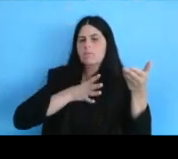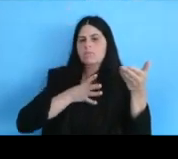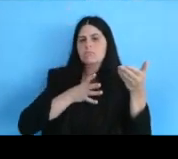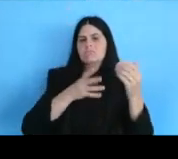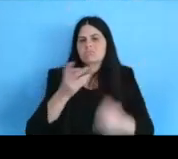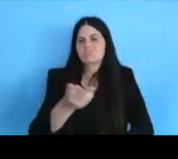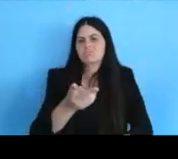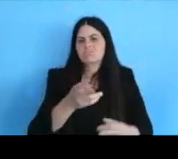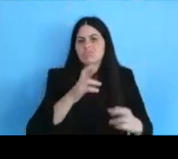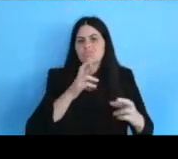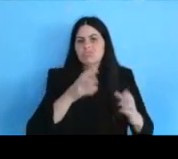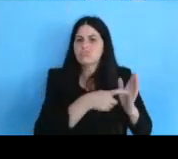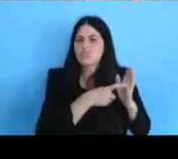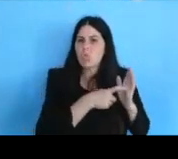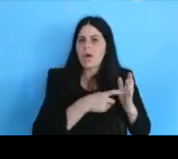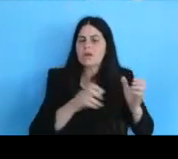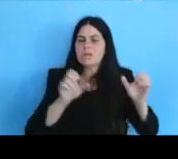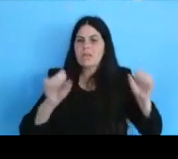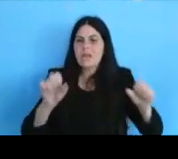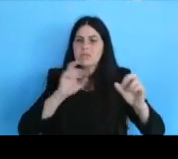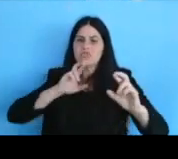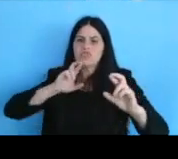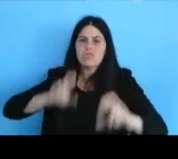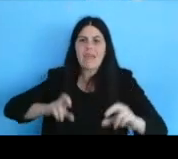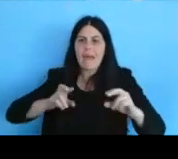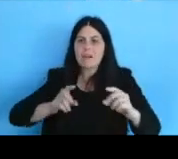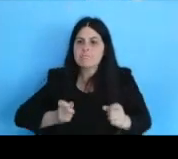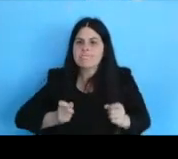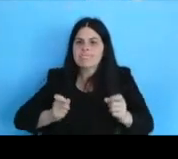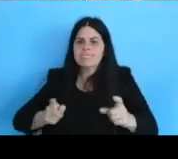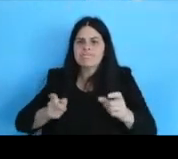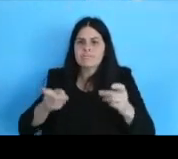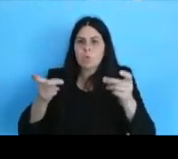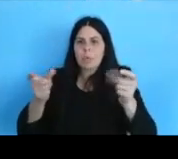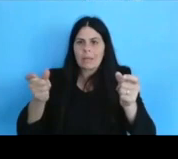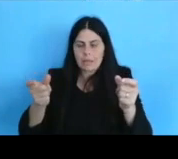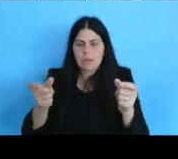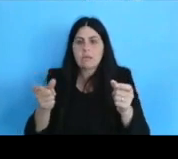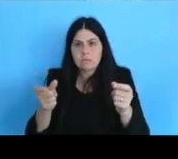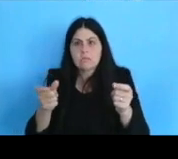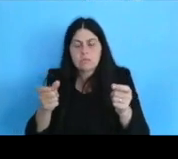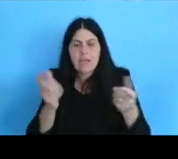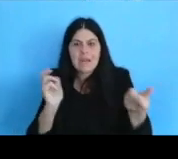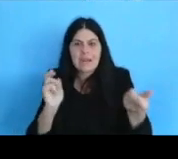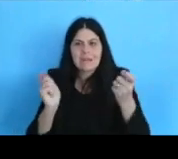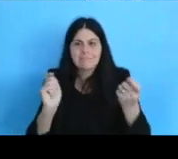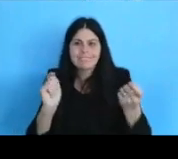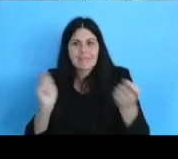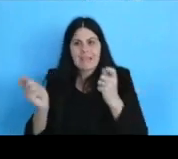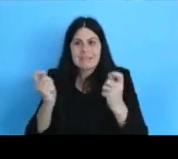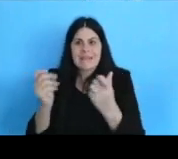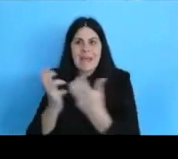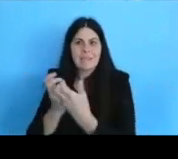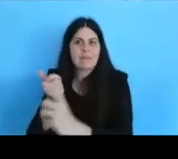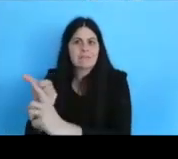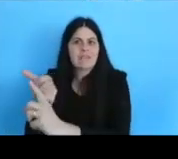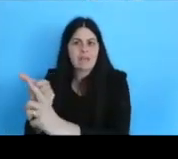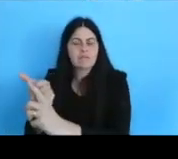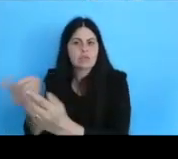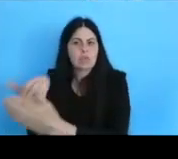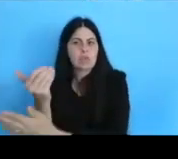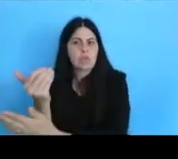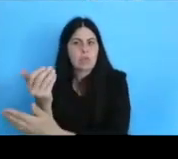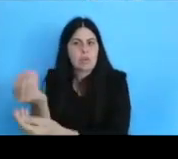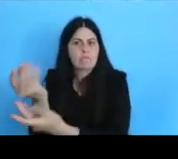to react quickly and precisely, adapting to new information and dynamic and high pressure situations.